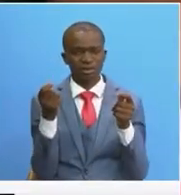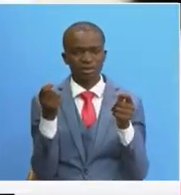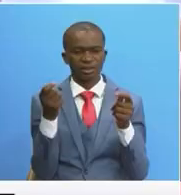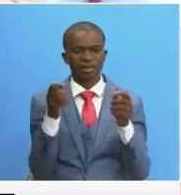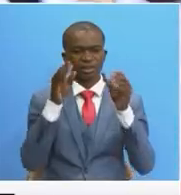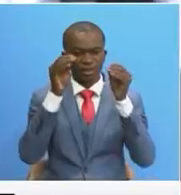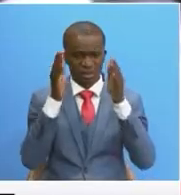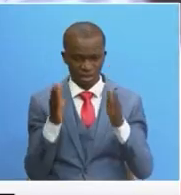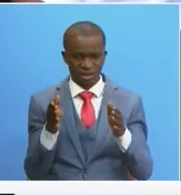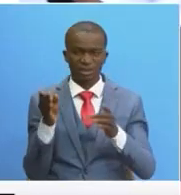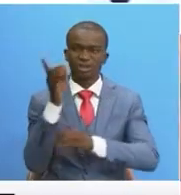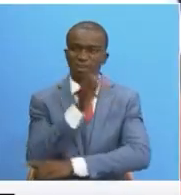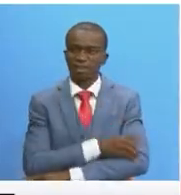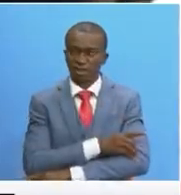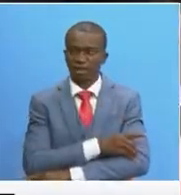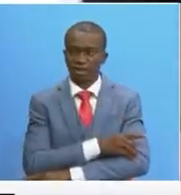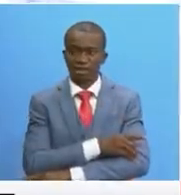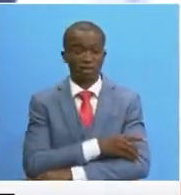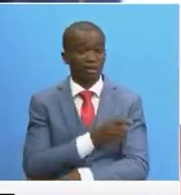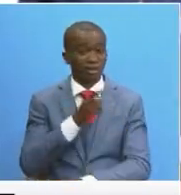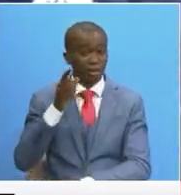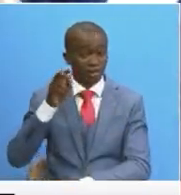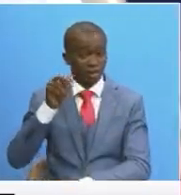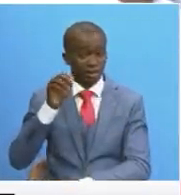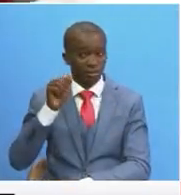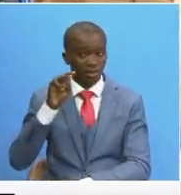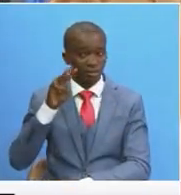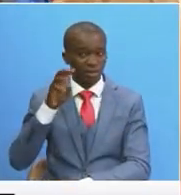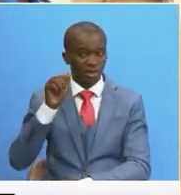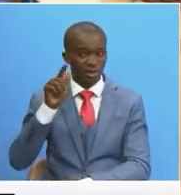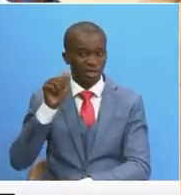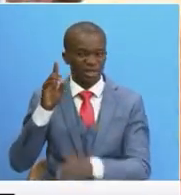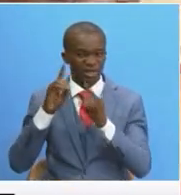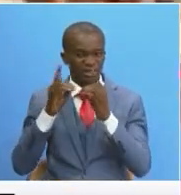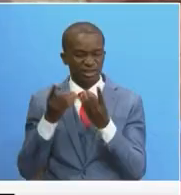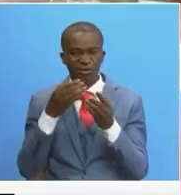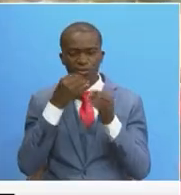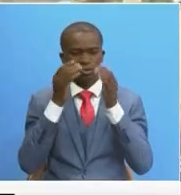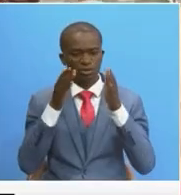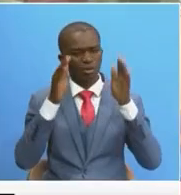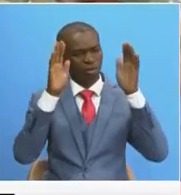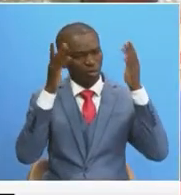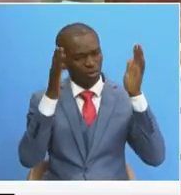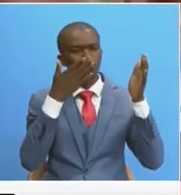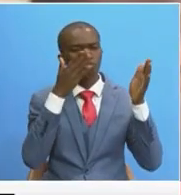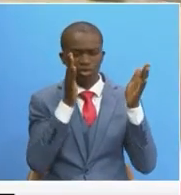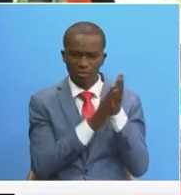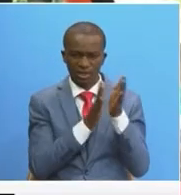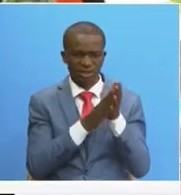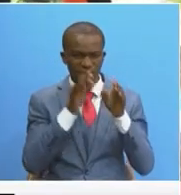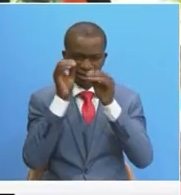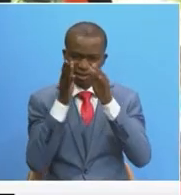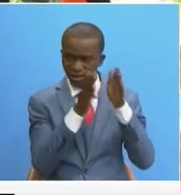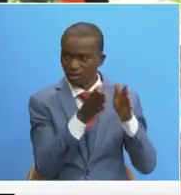teachers for being pillars of knowledge, guiding their learners through the complex learning. Today we gather